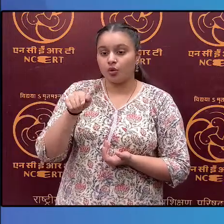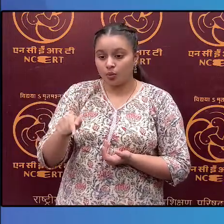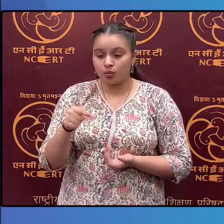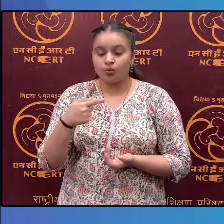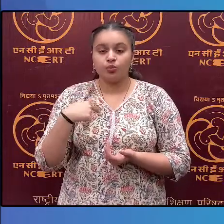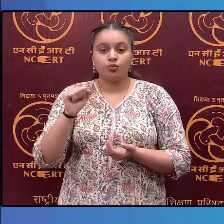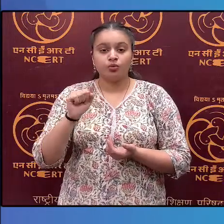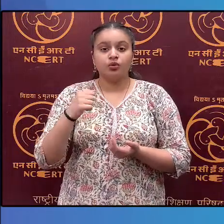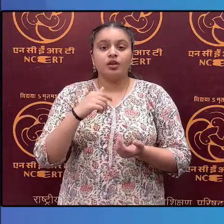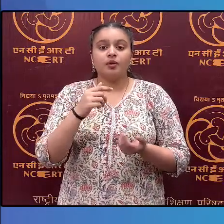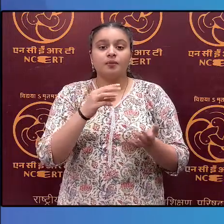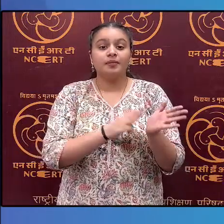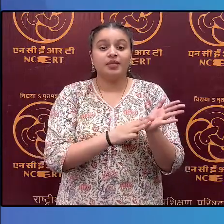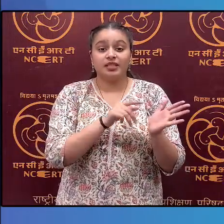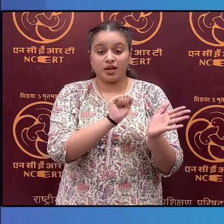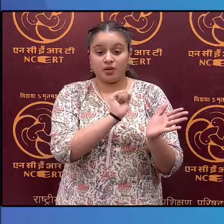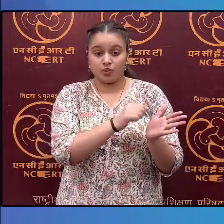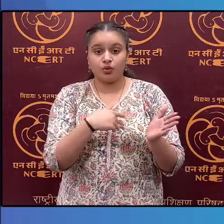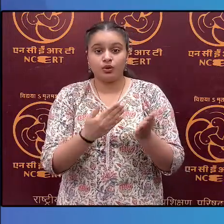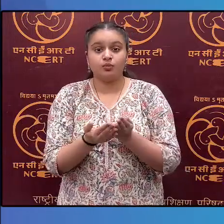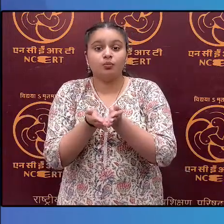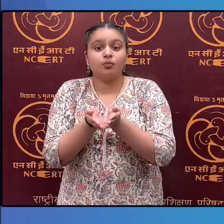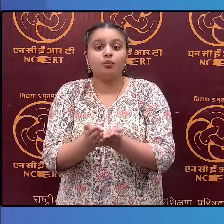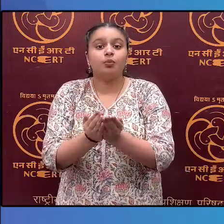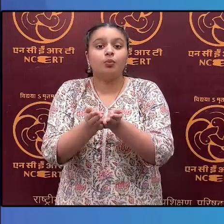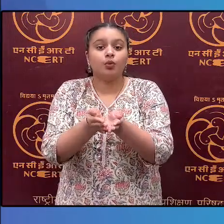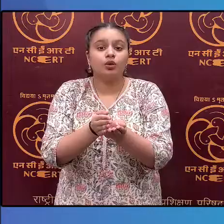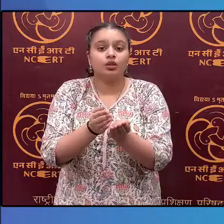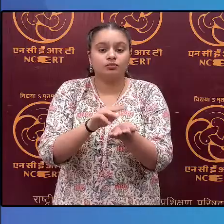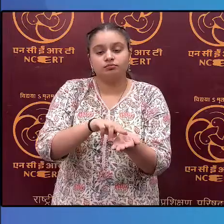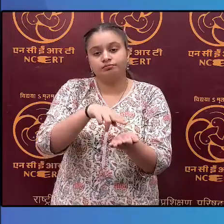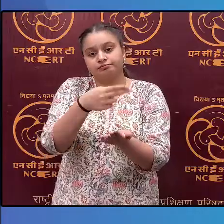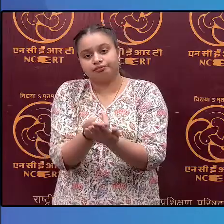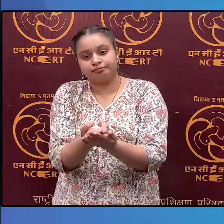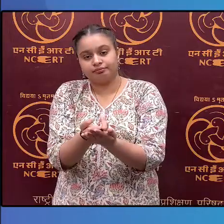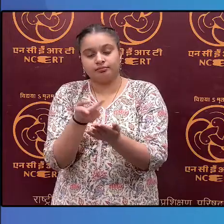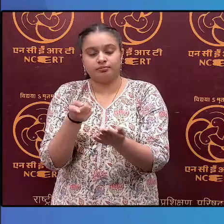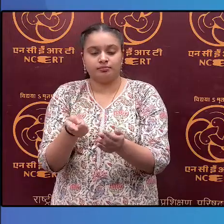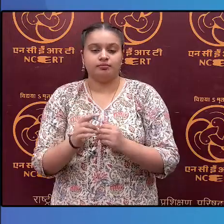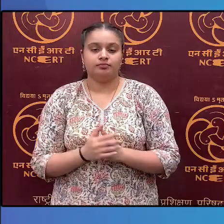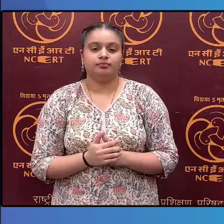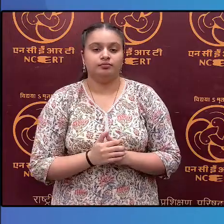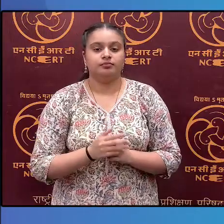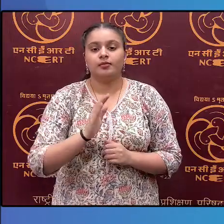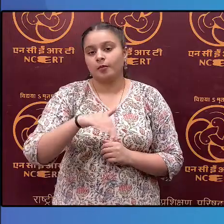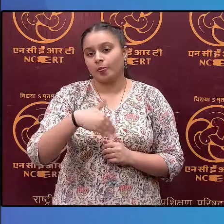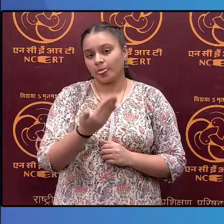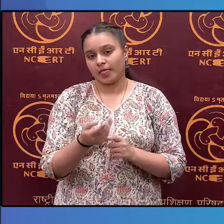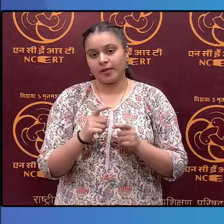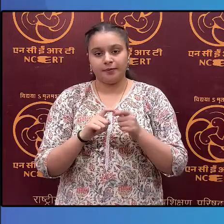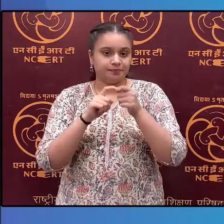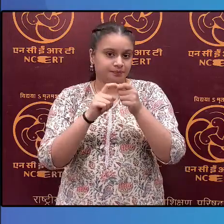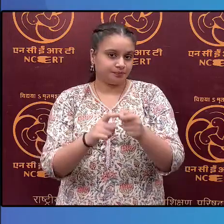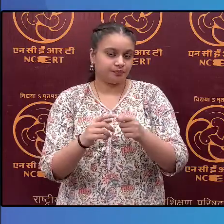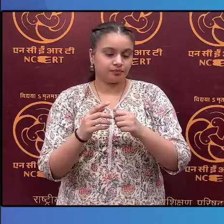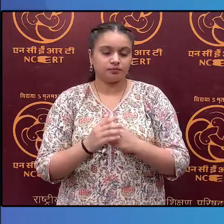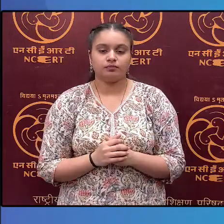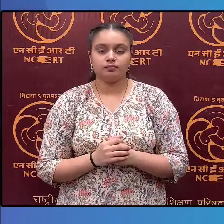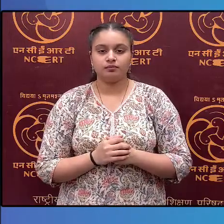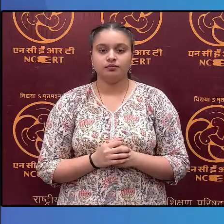the water. So, this made Meena very unhappy. Moving on to the next question, we